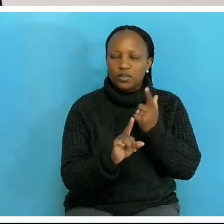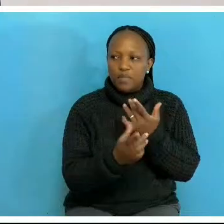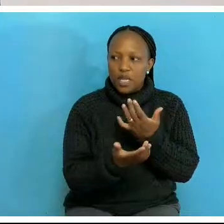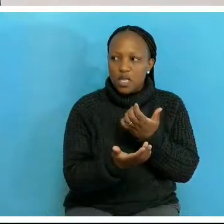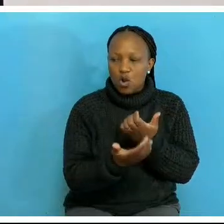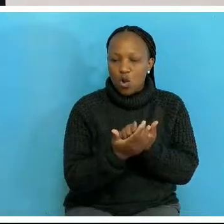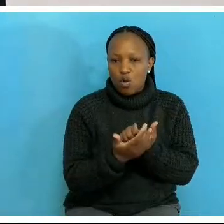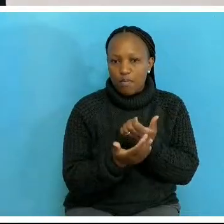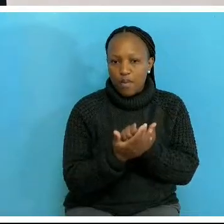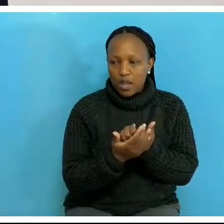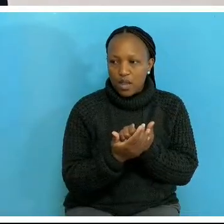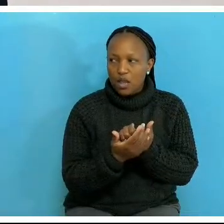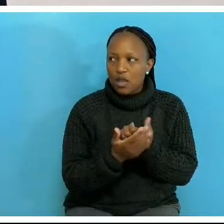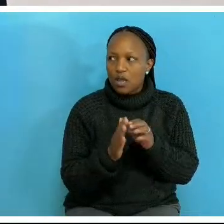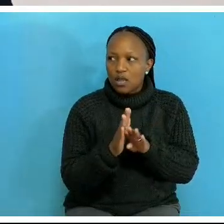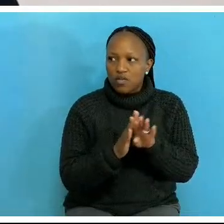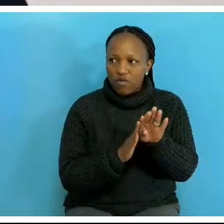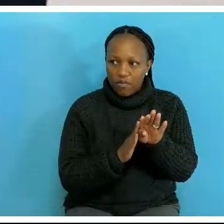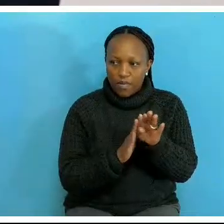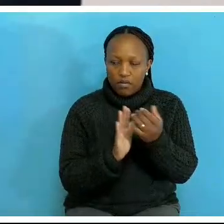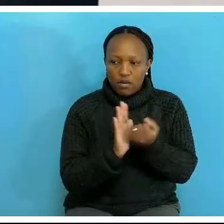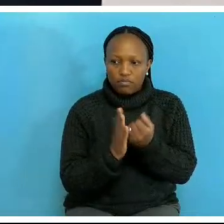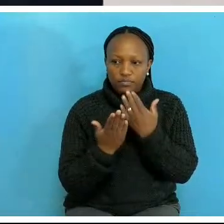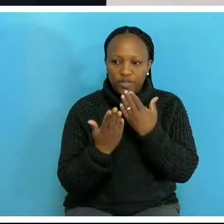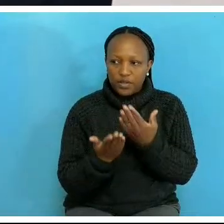Act. Right, thank you very much.